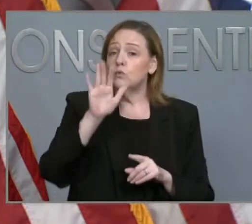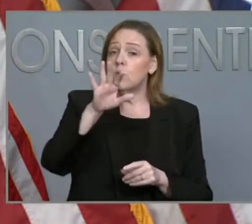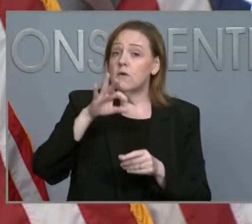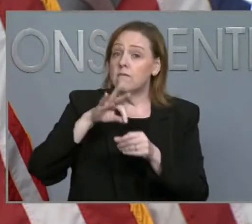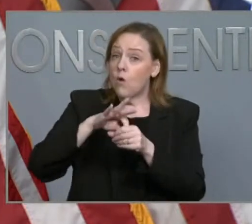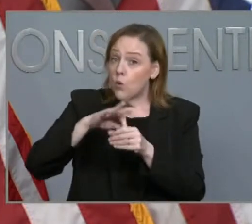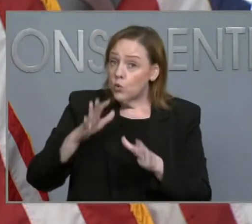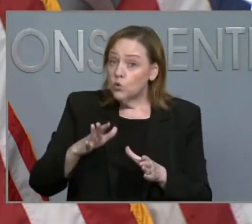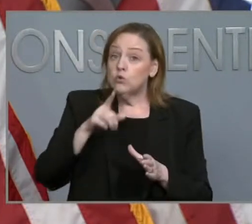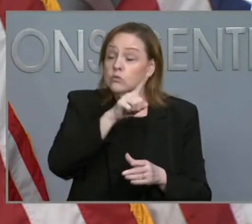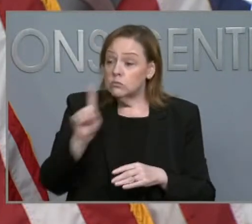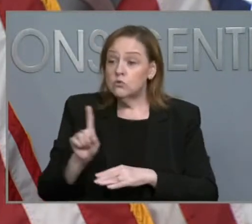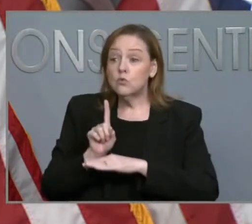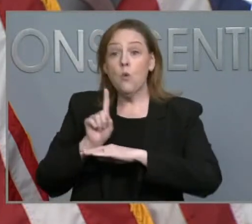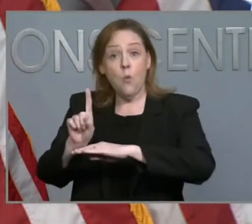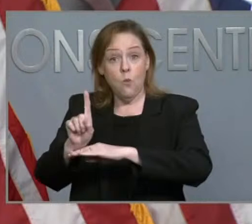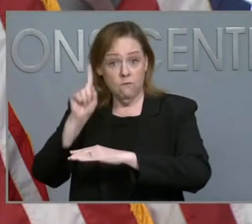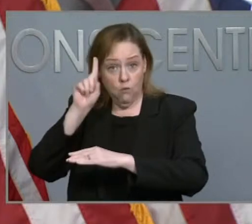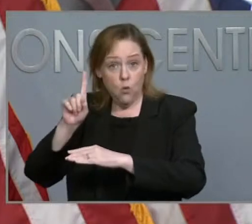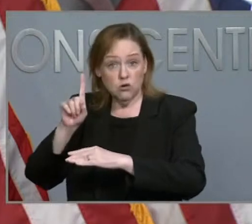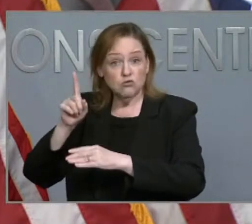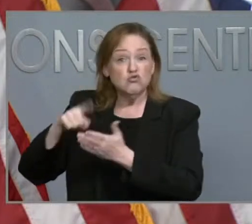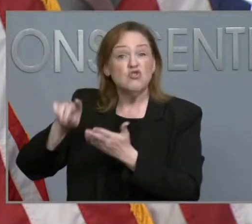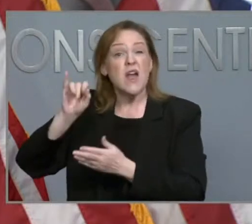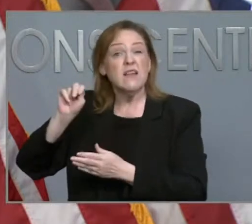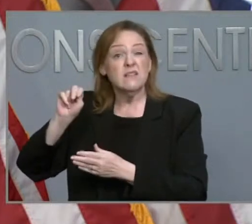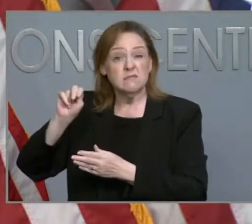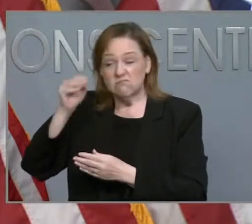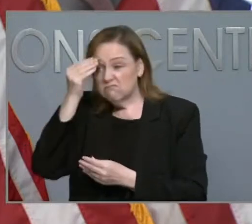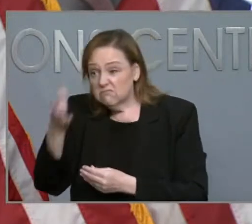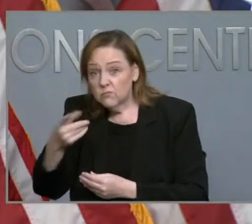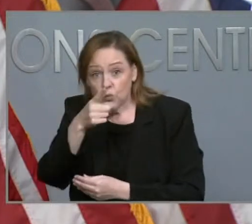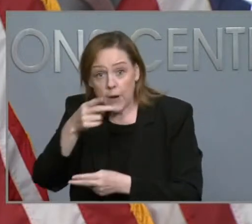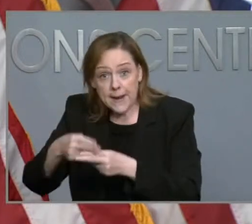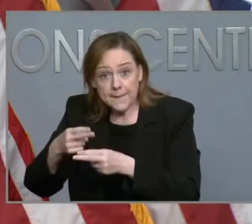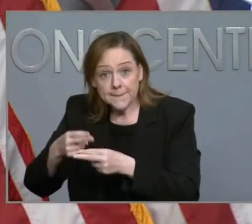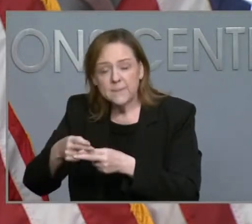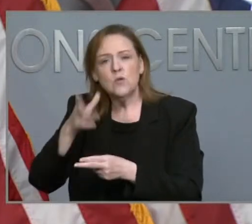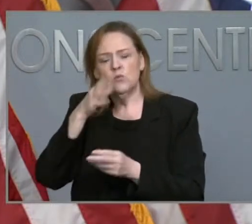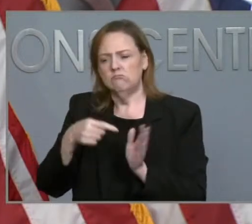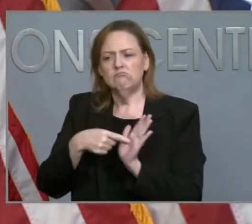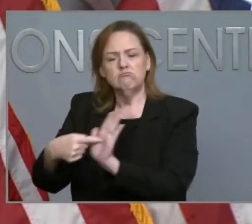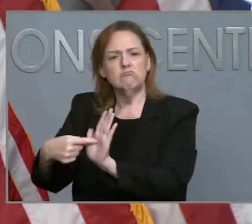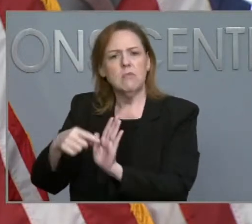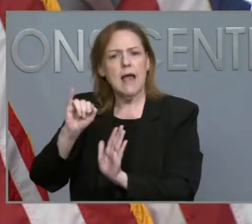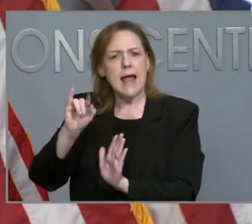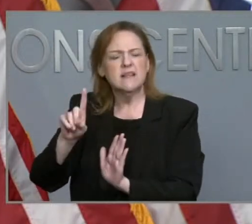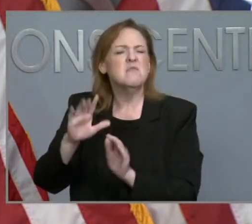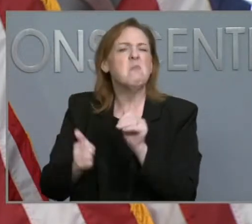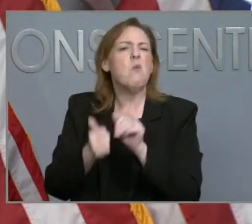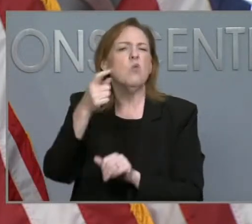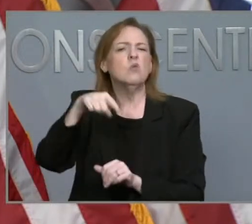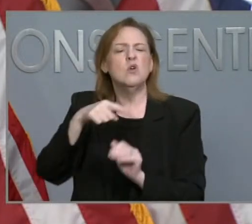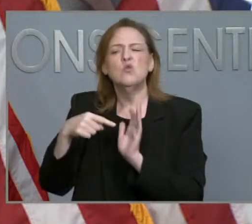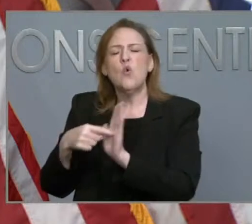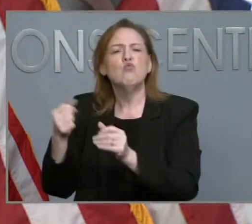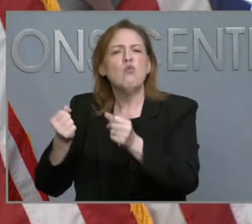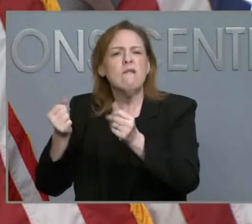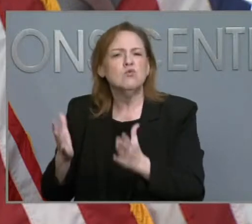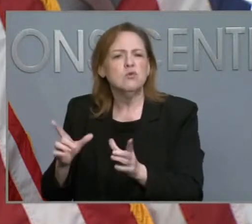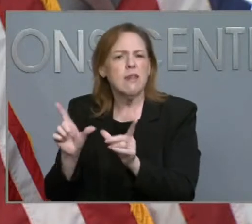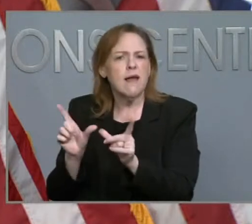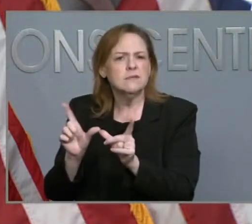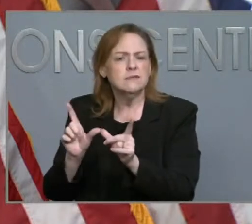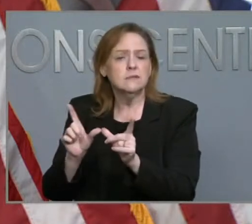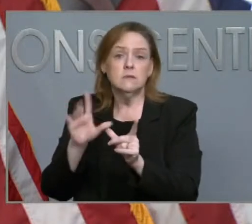show photo identification when they check in to vote. Most voters will simply show their driver's license, but many